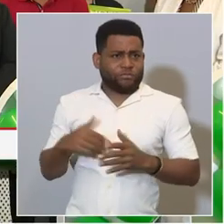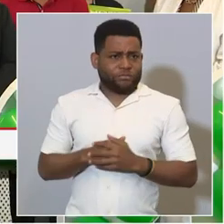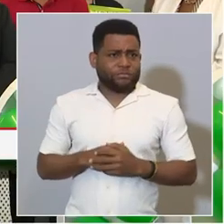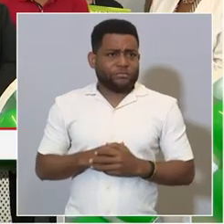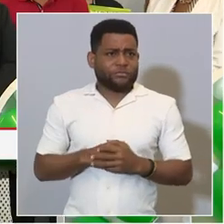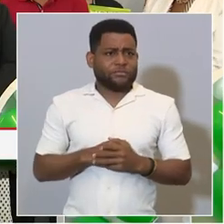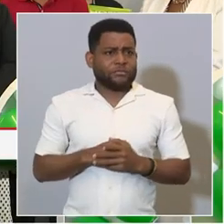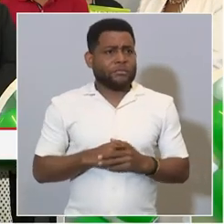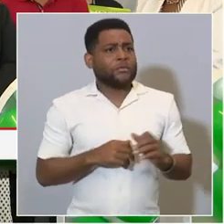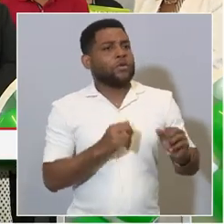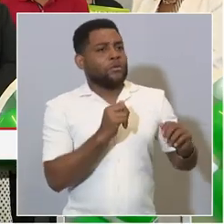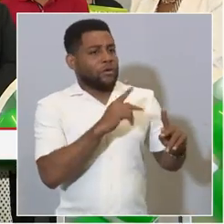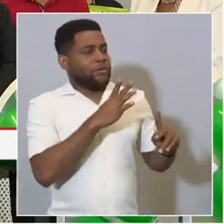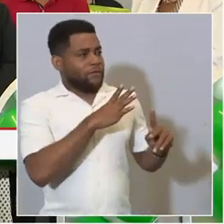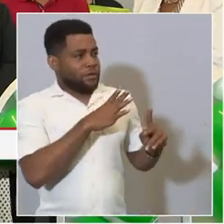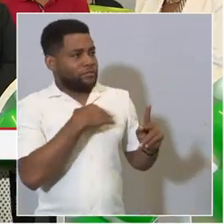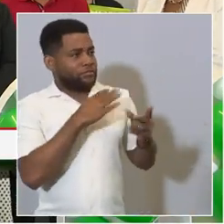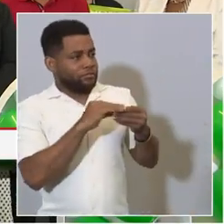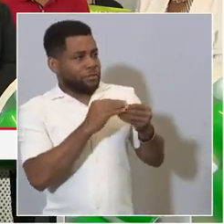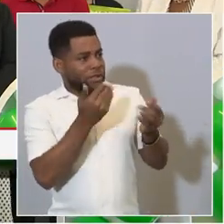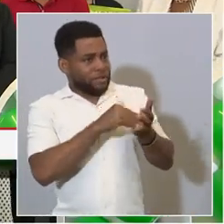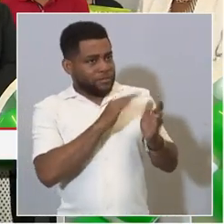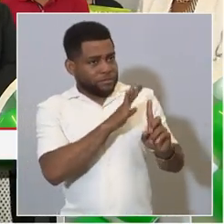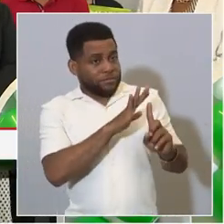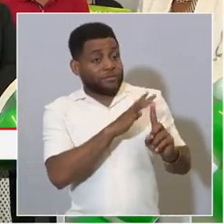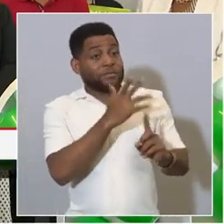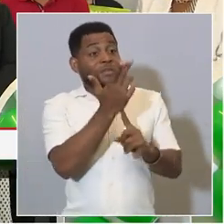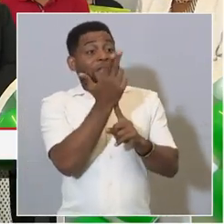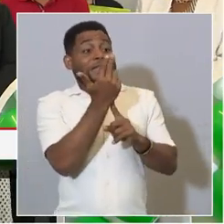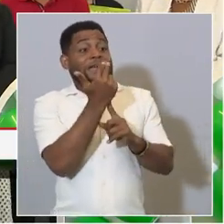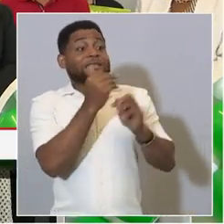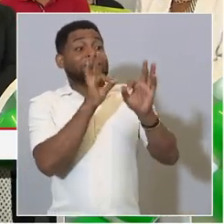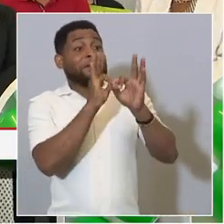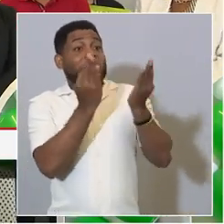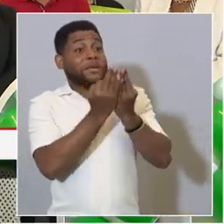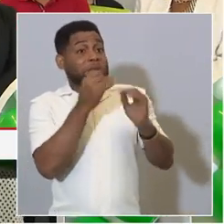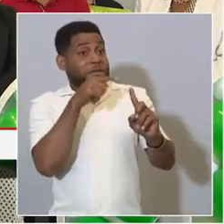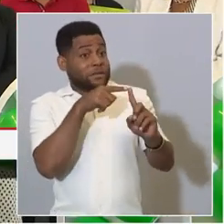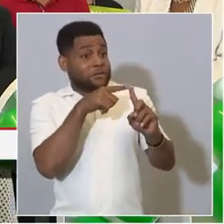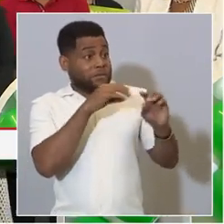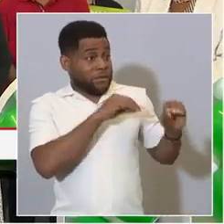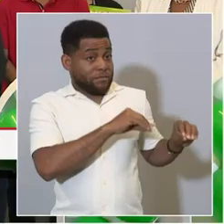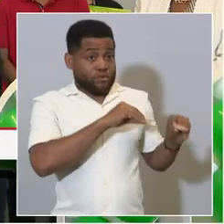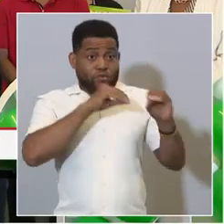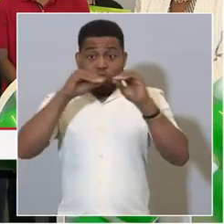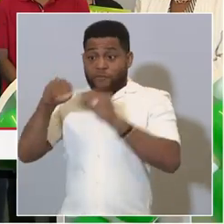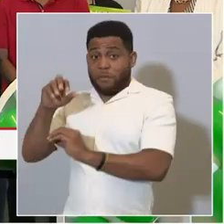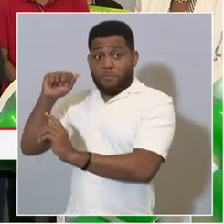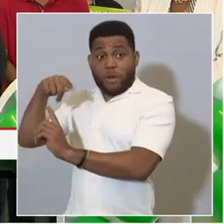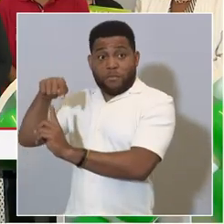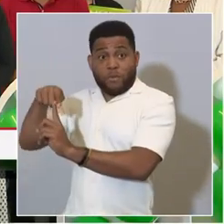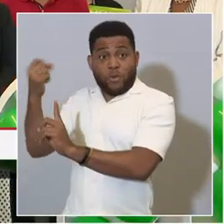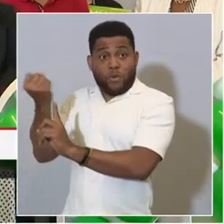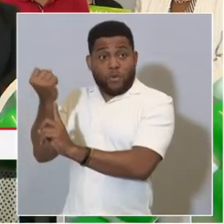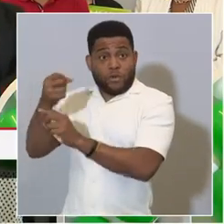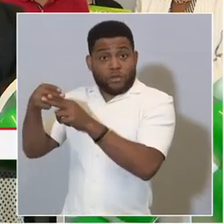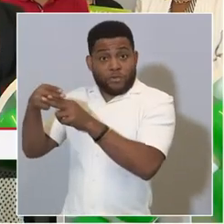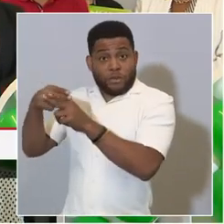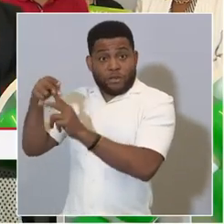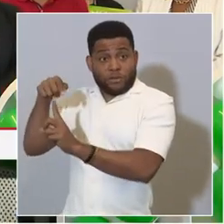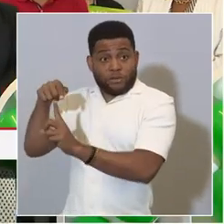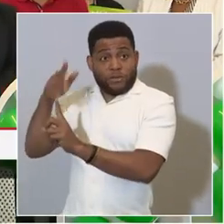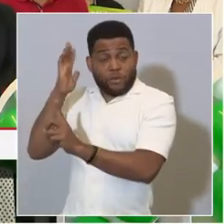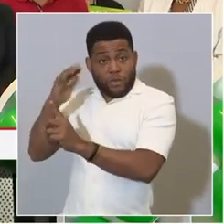the 13 families that were mentioned, will they return to the property? And W.C. Smith says